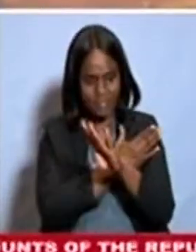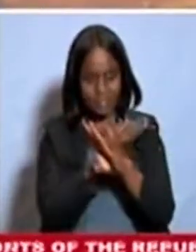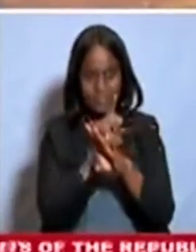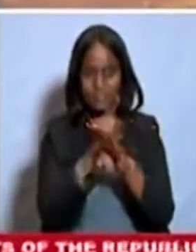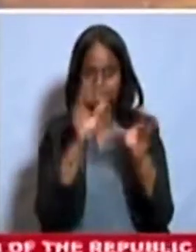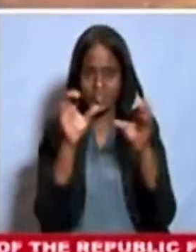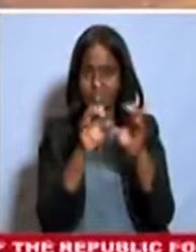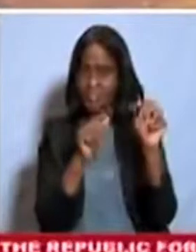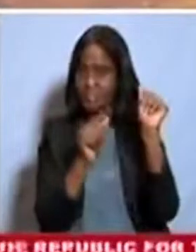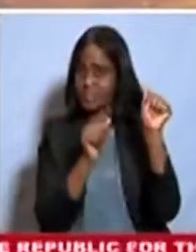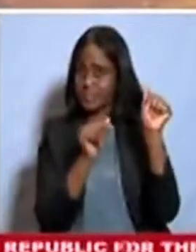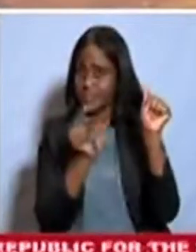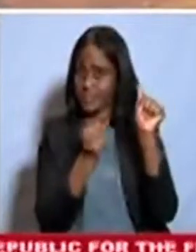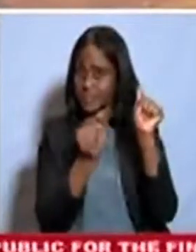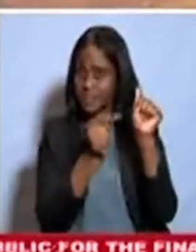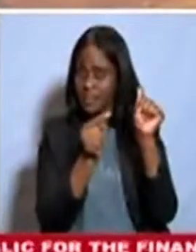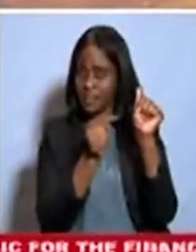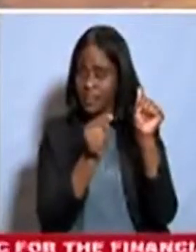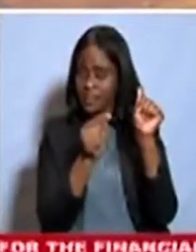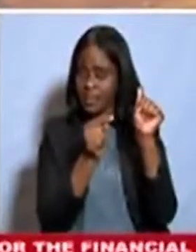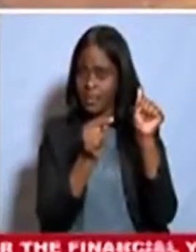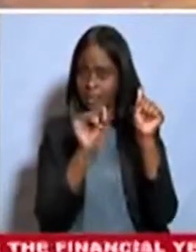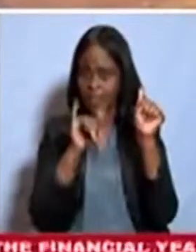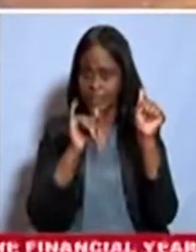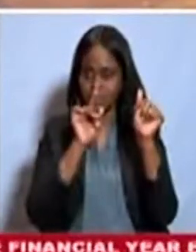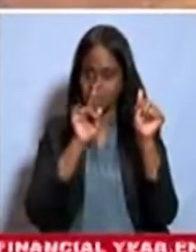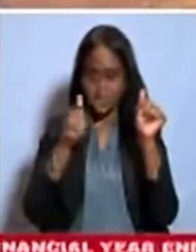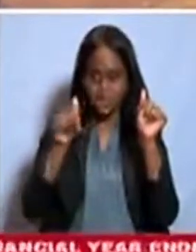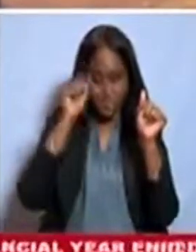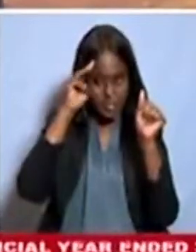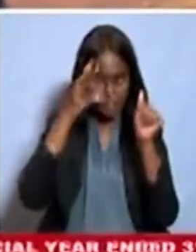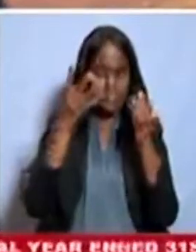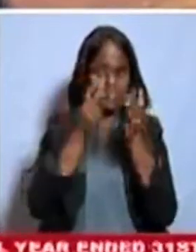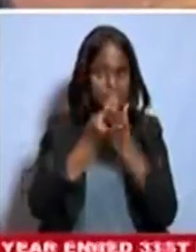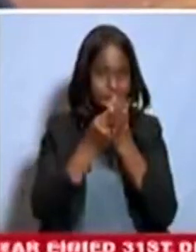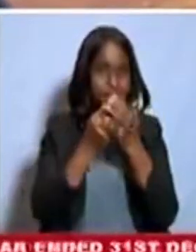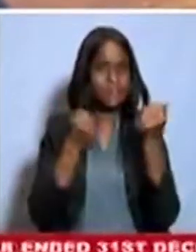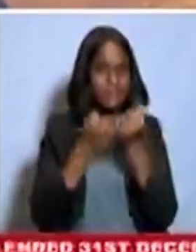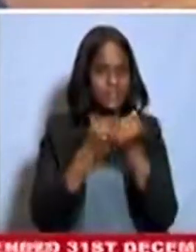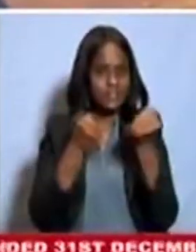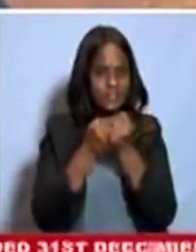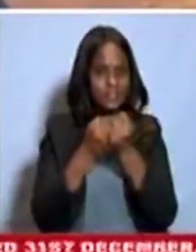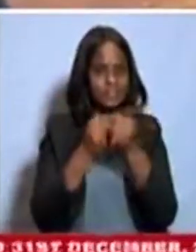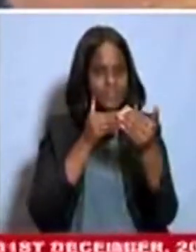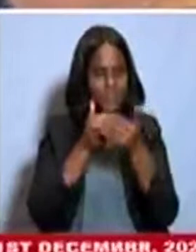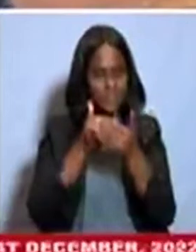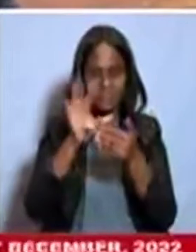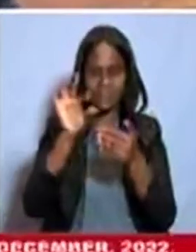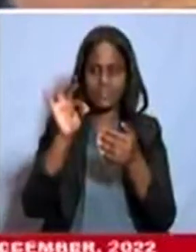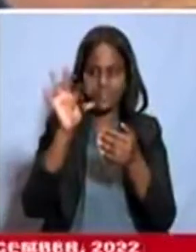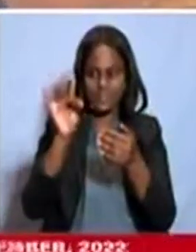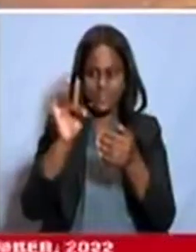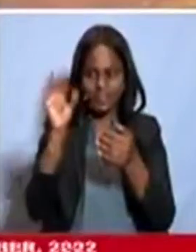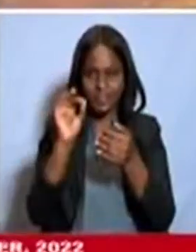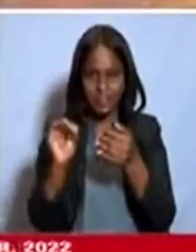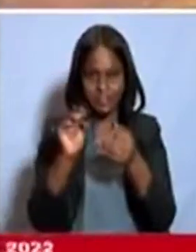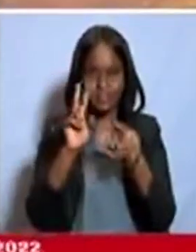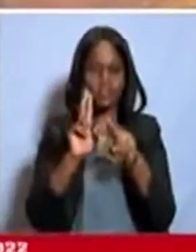on A, while the ministry was funded close to 98%, Mr.